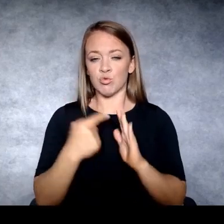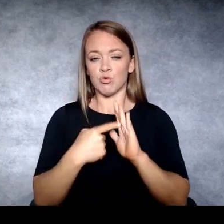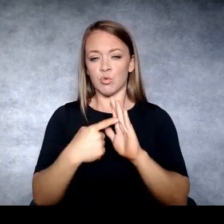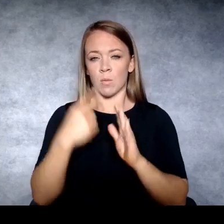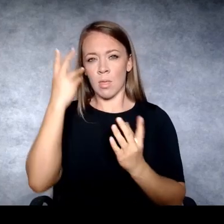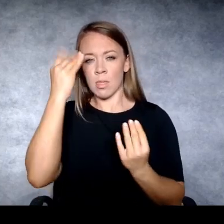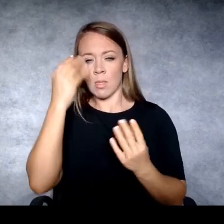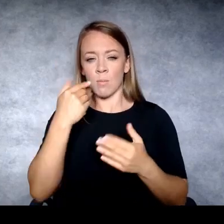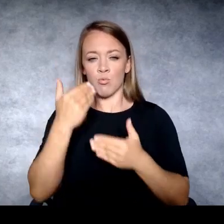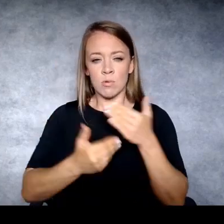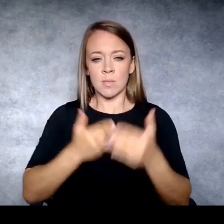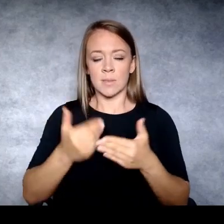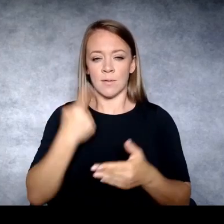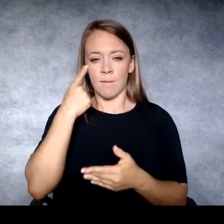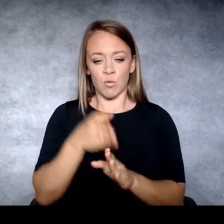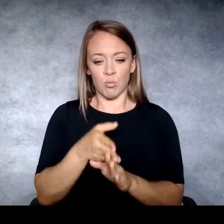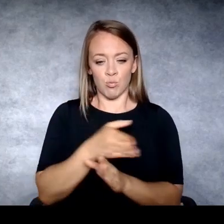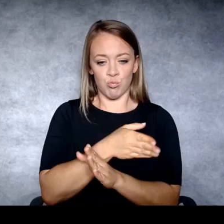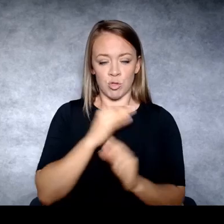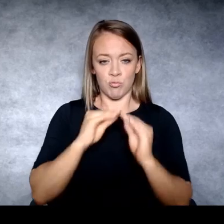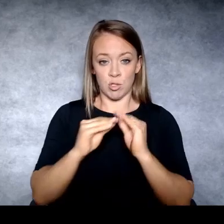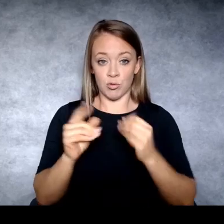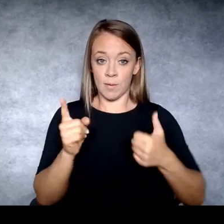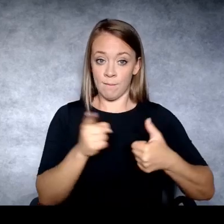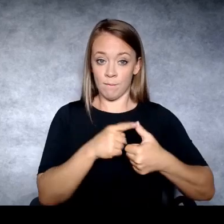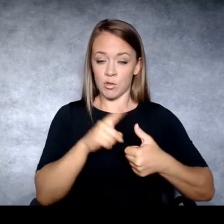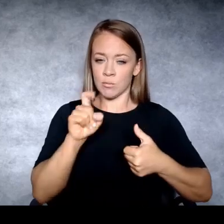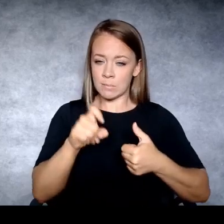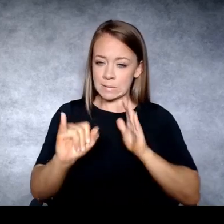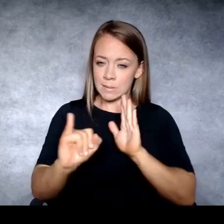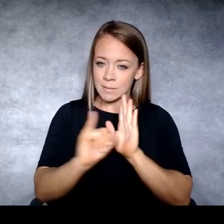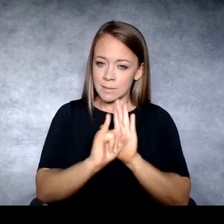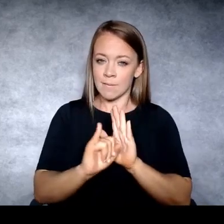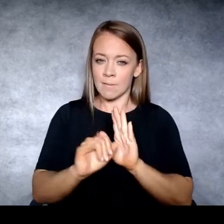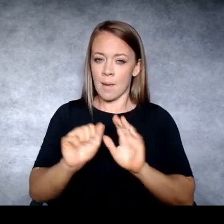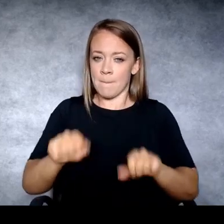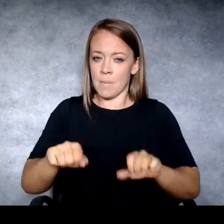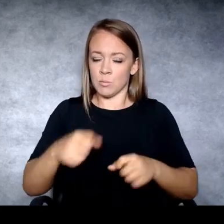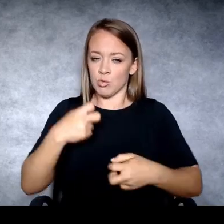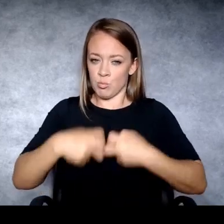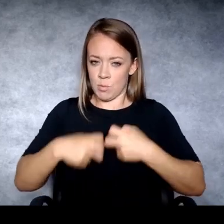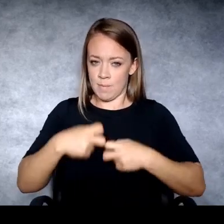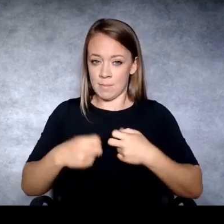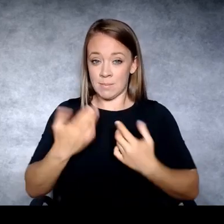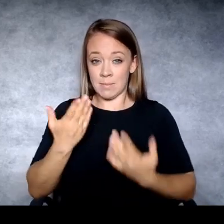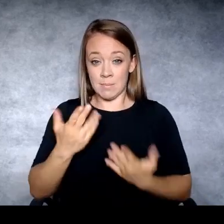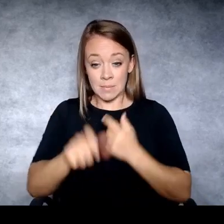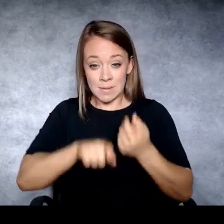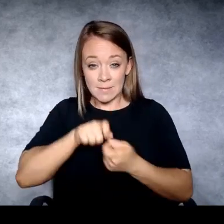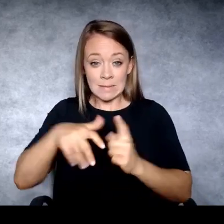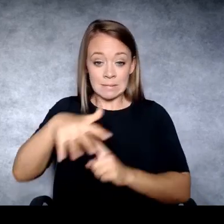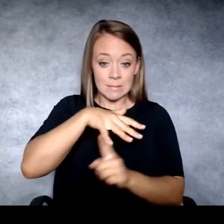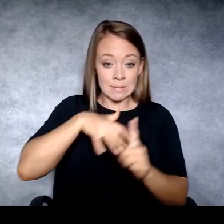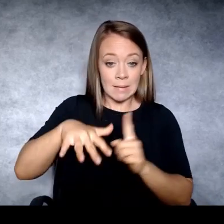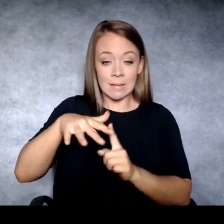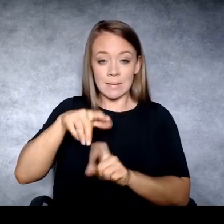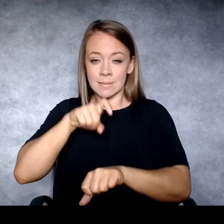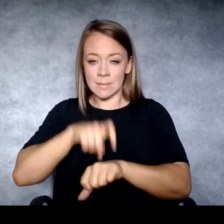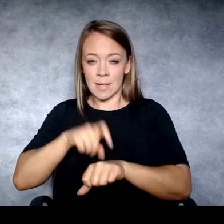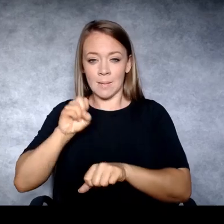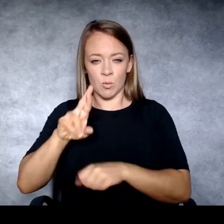pre-correction. First, identify potential problems. This may be a particular setting, time, or